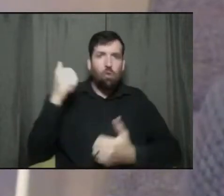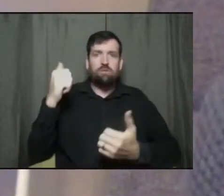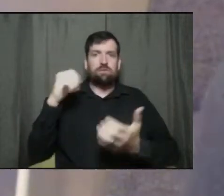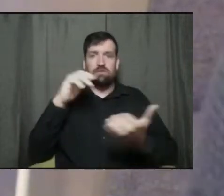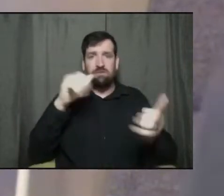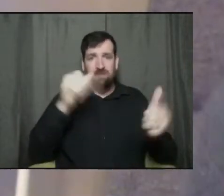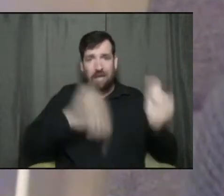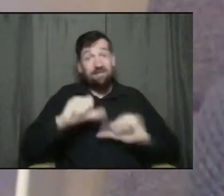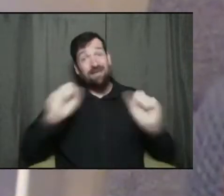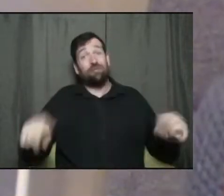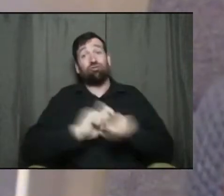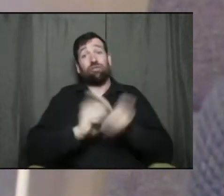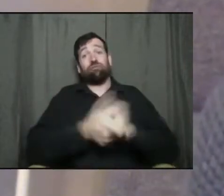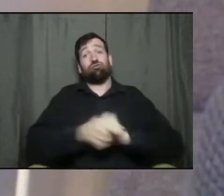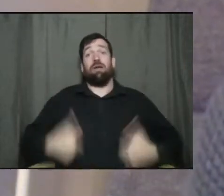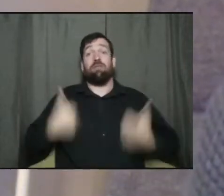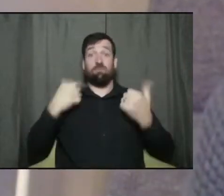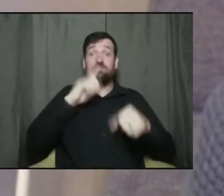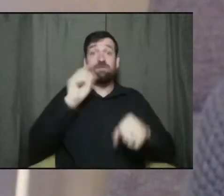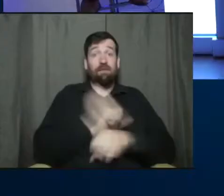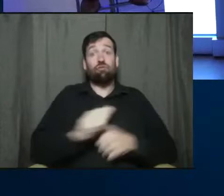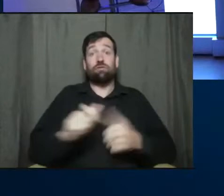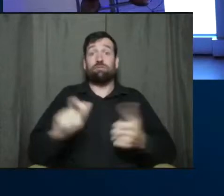change your life. It definitely has changed mine.